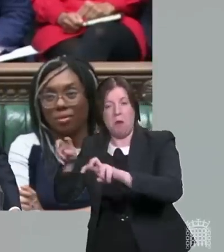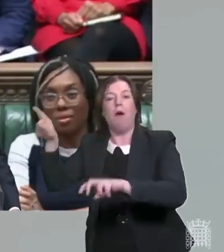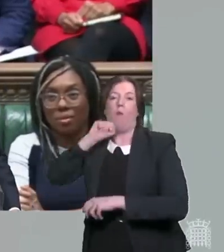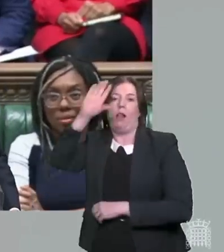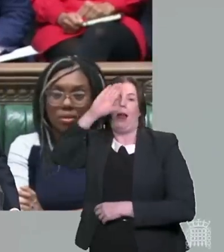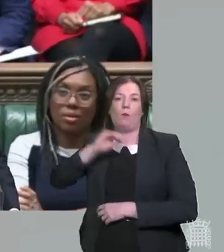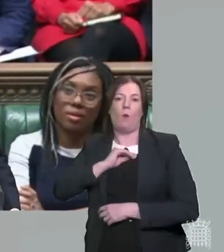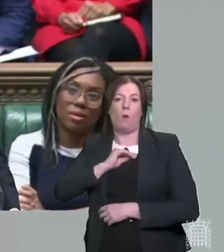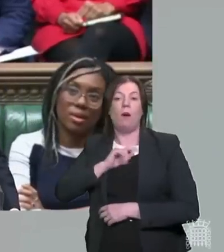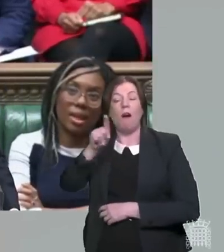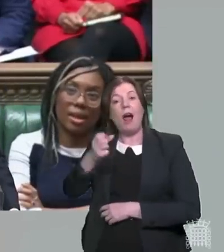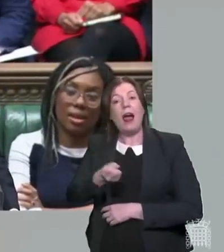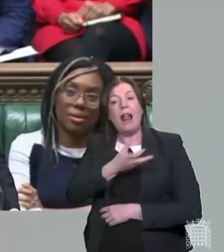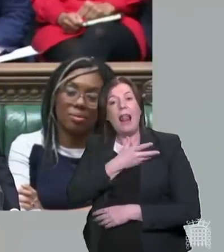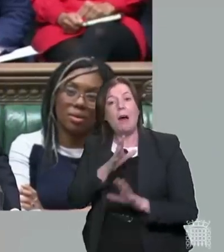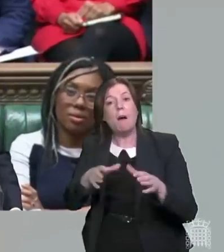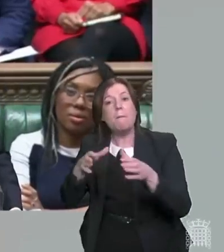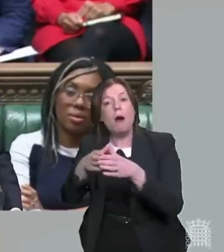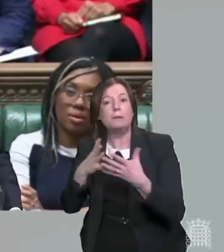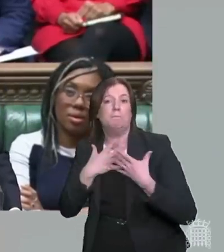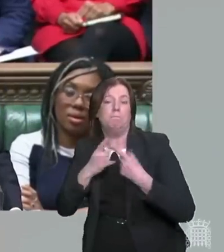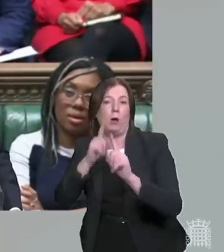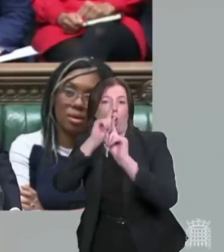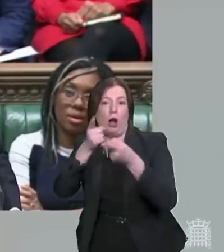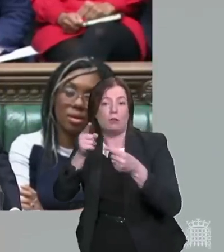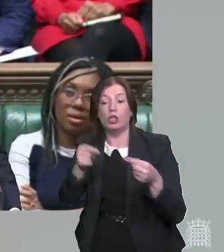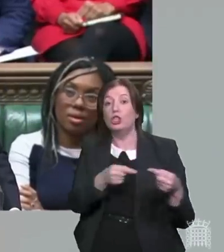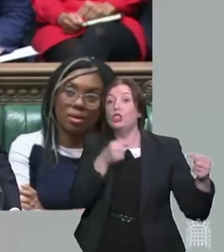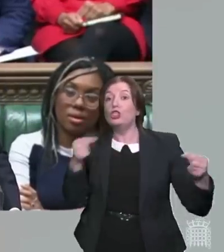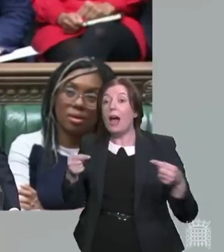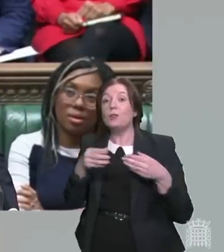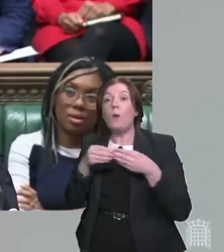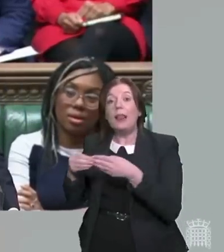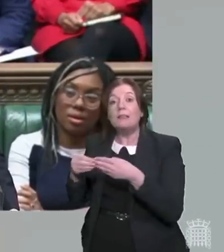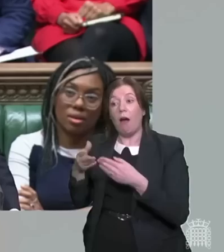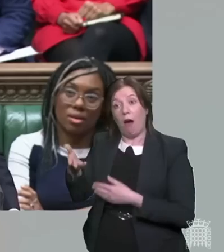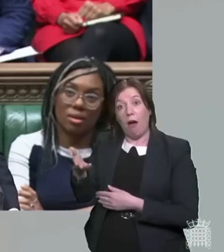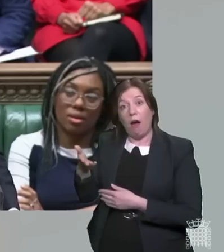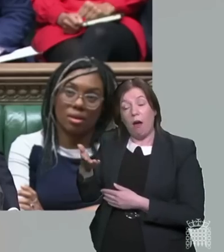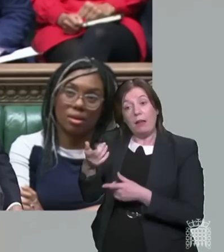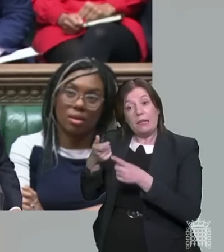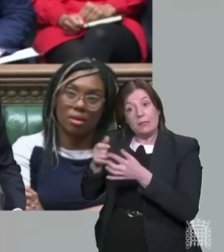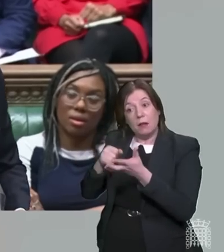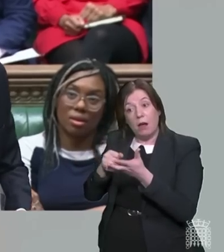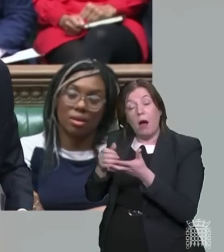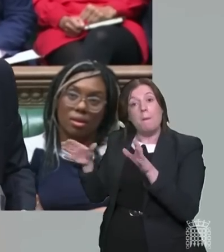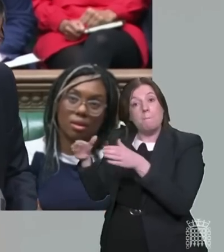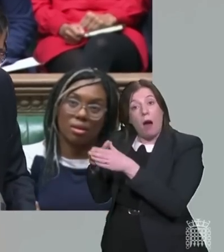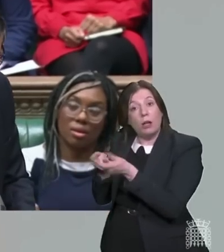opposition can't have it both ways. The shadow leader, also his party chair,